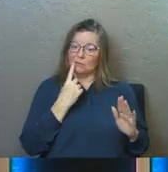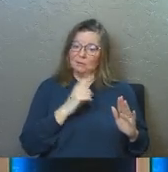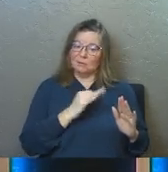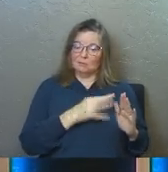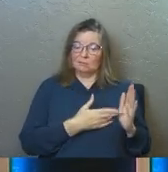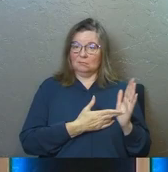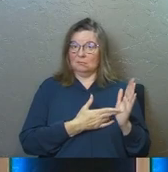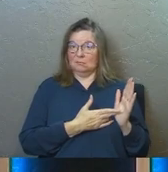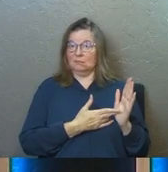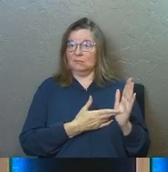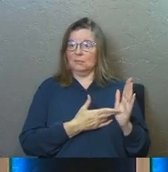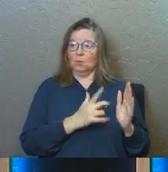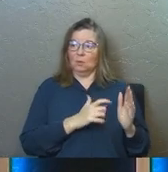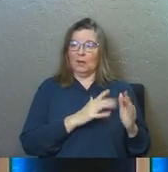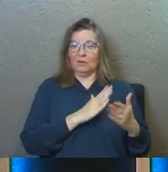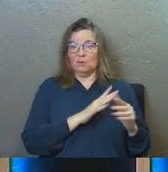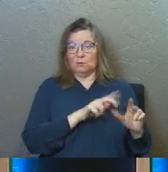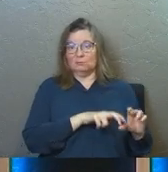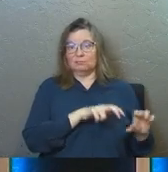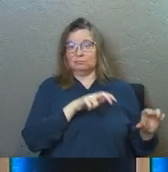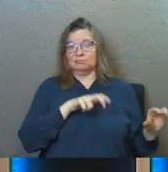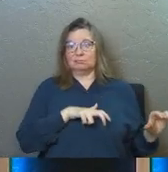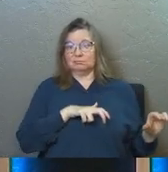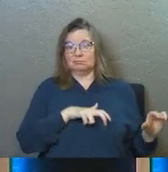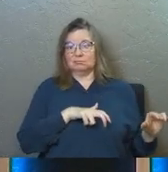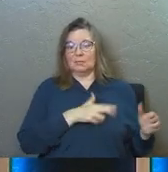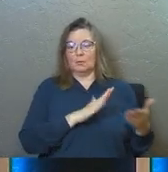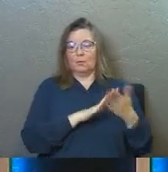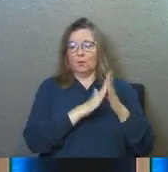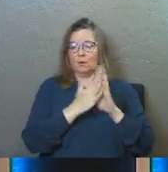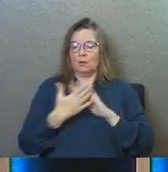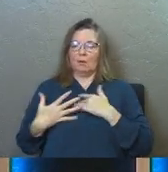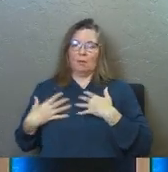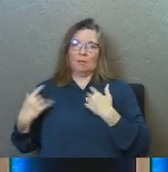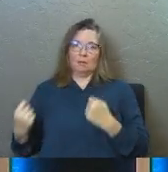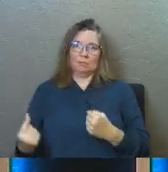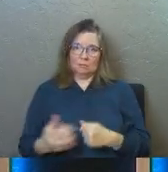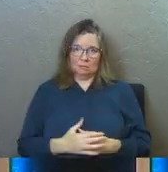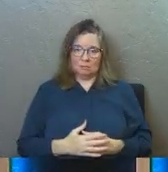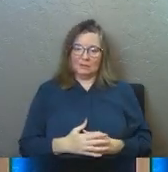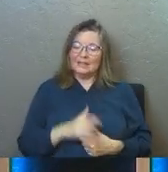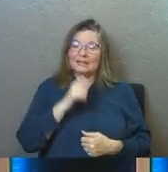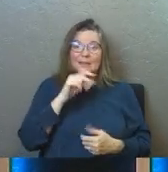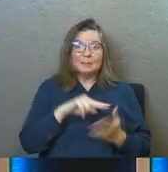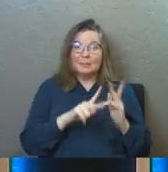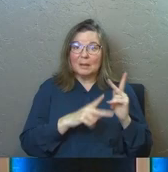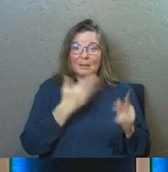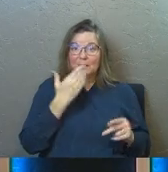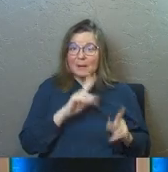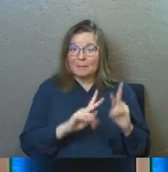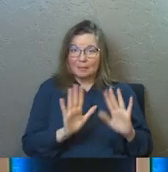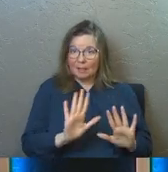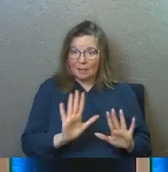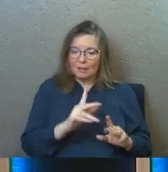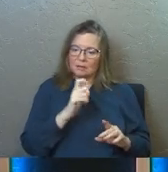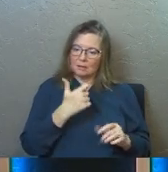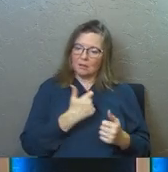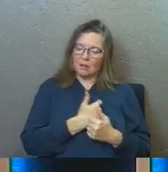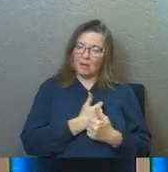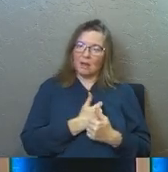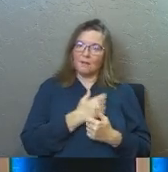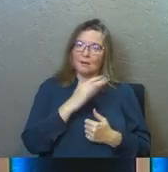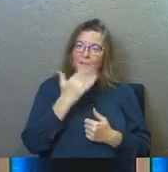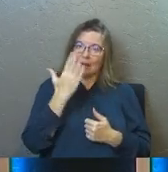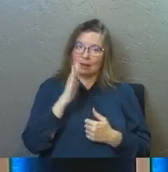we're being just brutally honest, that we've got to step out of before we can enter into the healthy stuff. Right? That doesn't mean these people are bad people, because they are